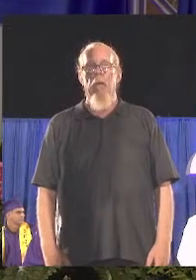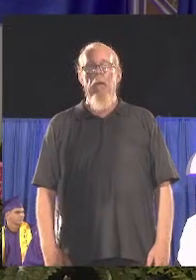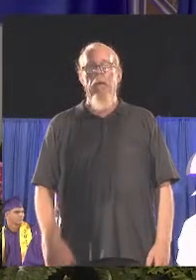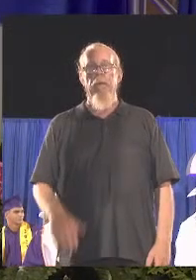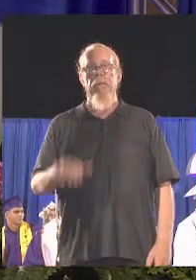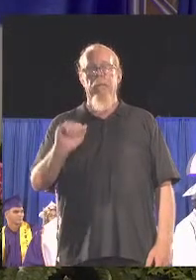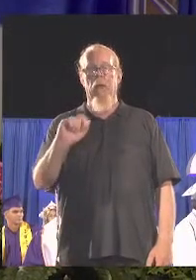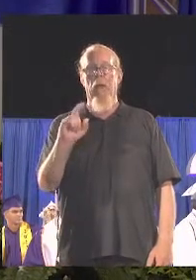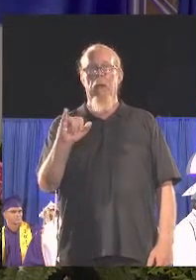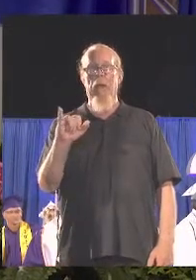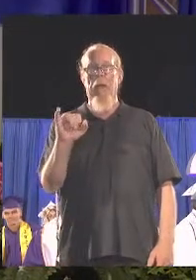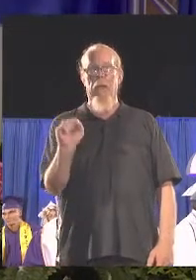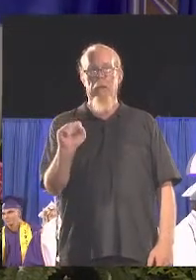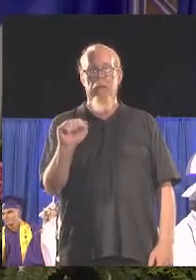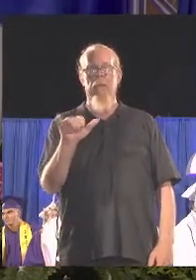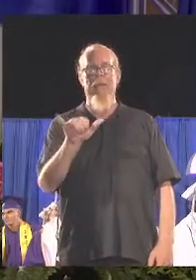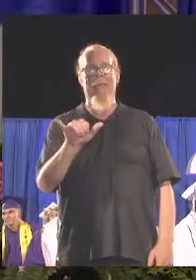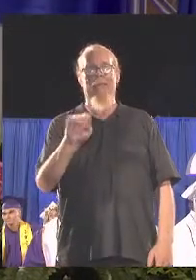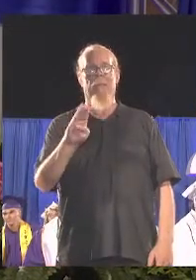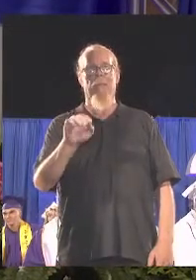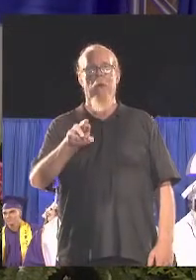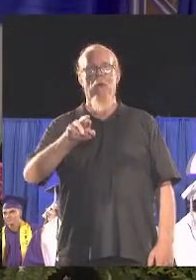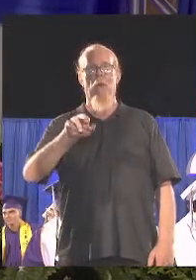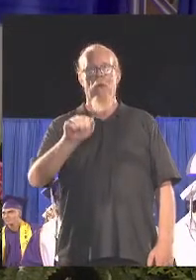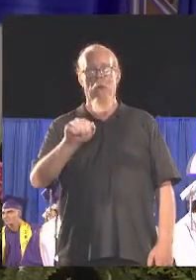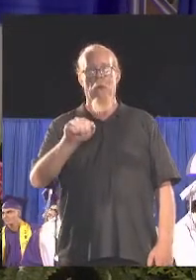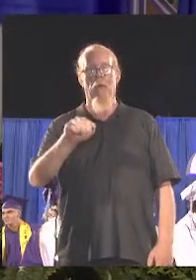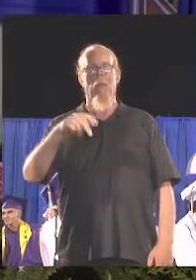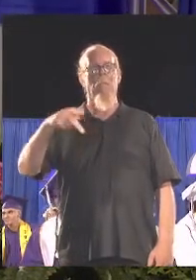Alexis B. Ibarra, Palo Alto College.